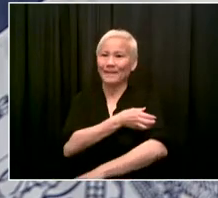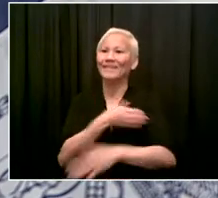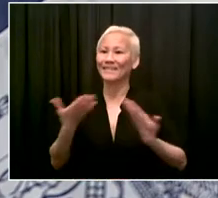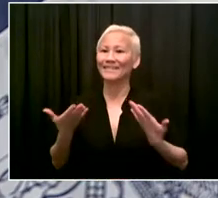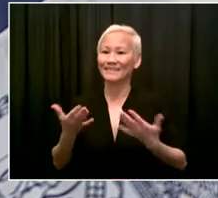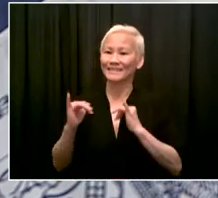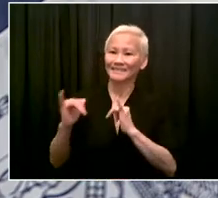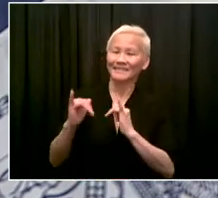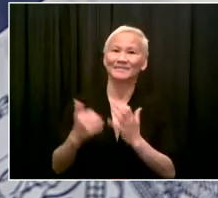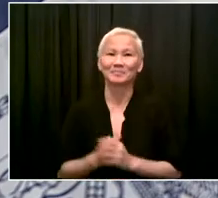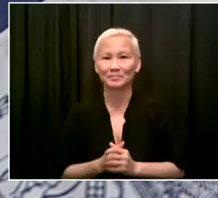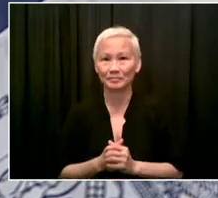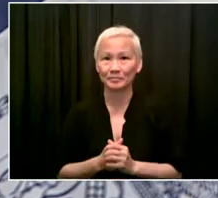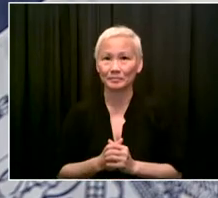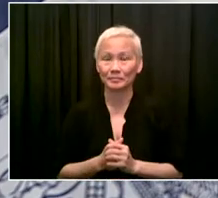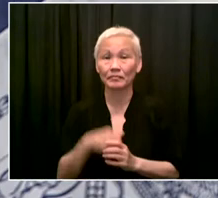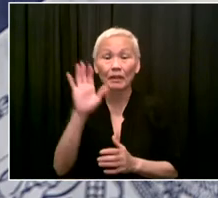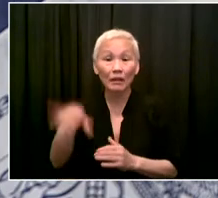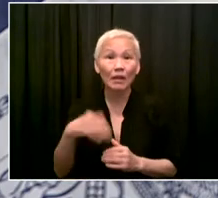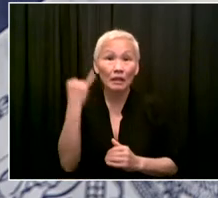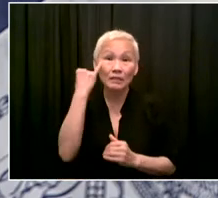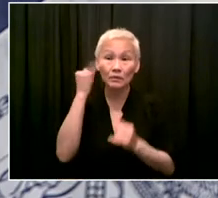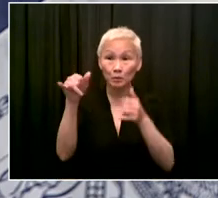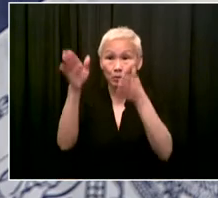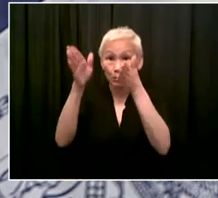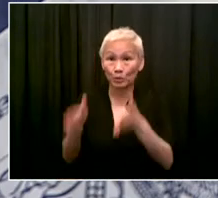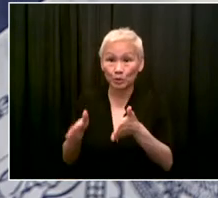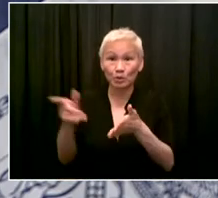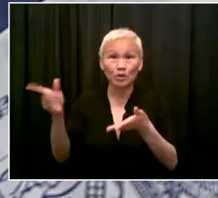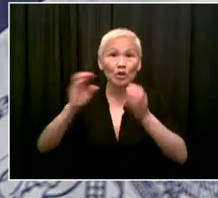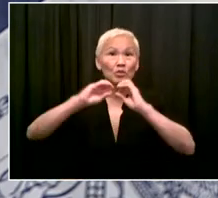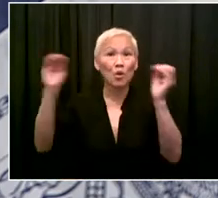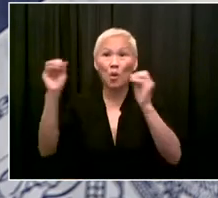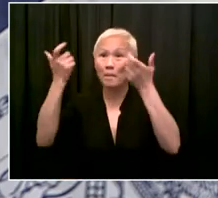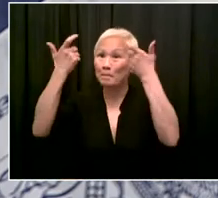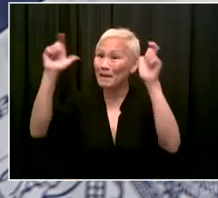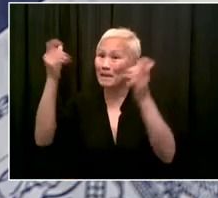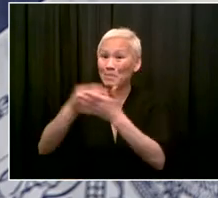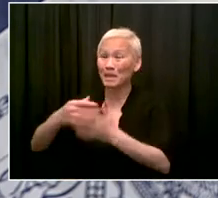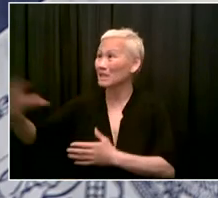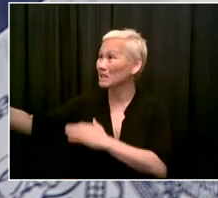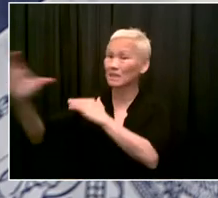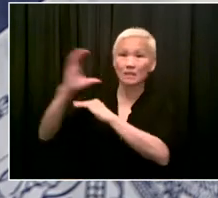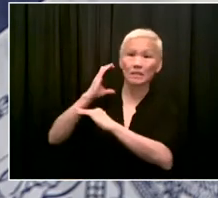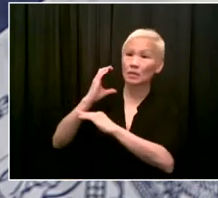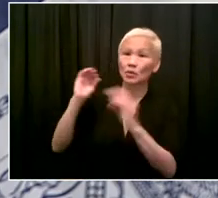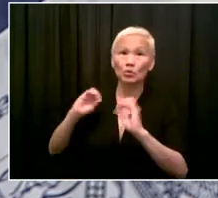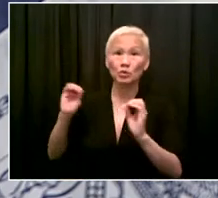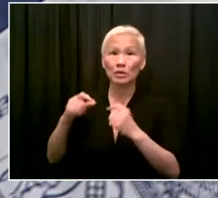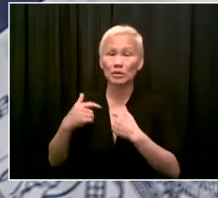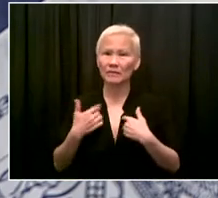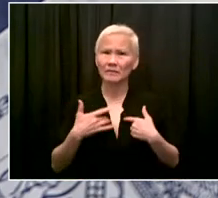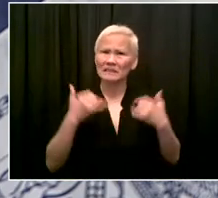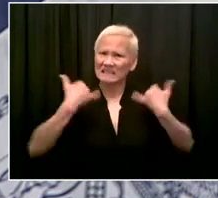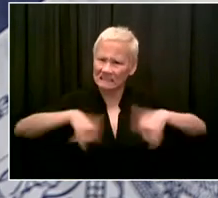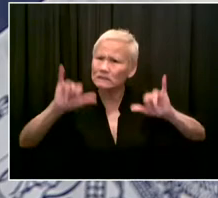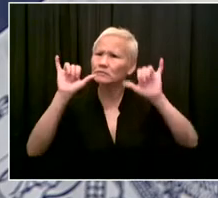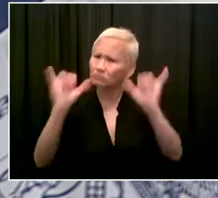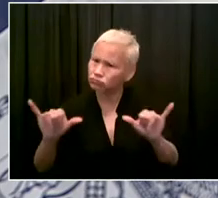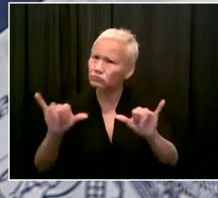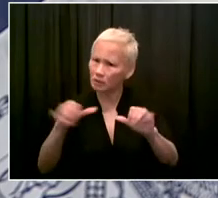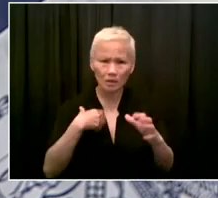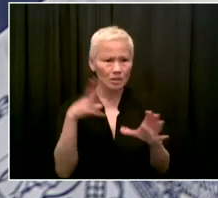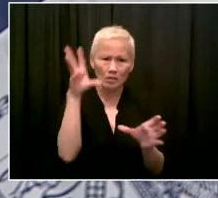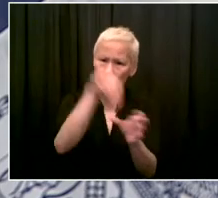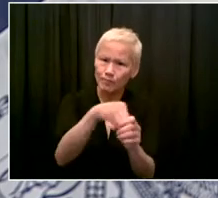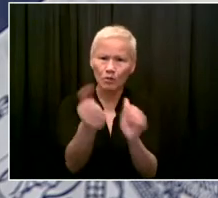if you don't have any big donors at all. And I love that. And this is something that's very meaningful to me. We literally made it possible for someone to run for mayor of New York City and